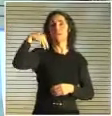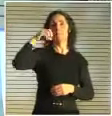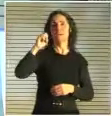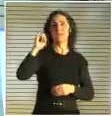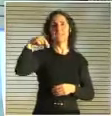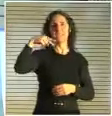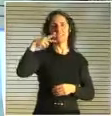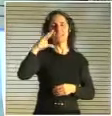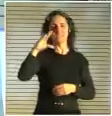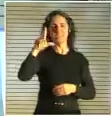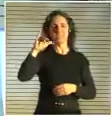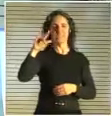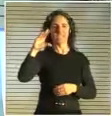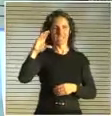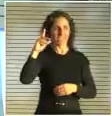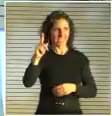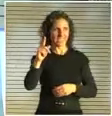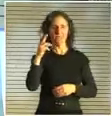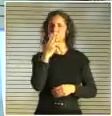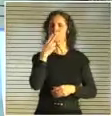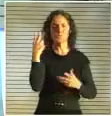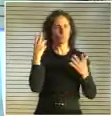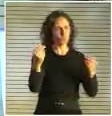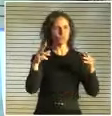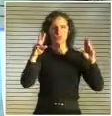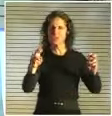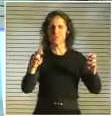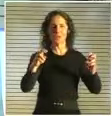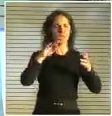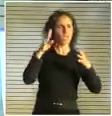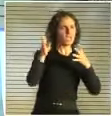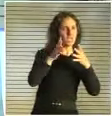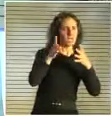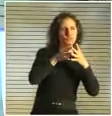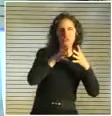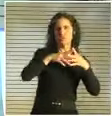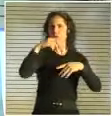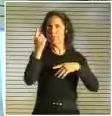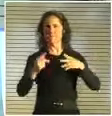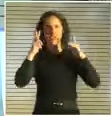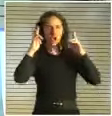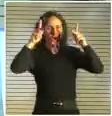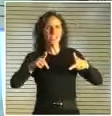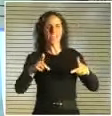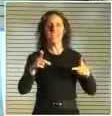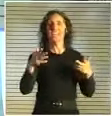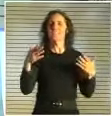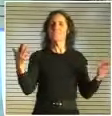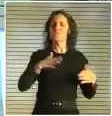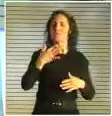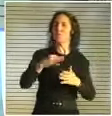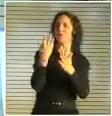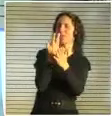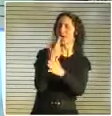of hotels, the materials that go into those hotels. Maybe give us some insight as to, that work that you